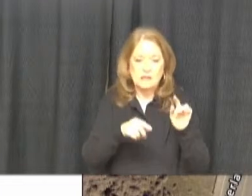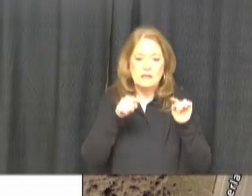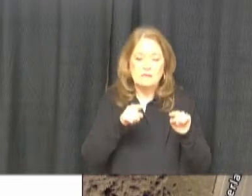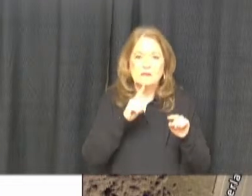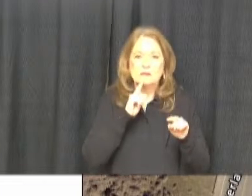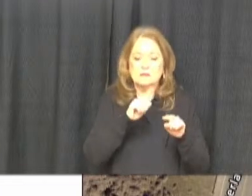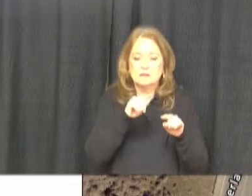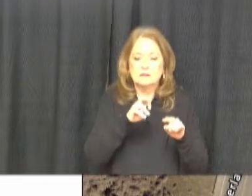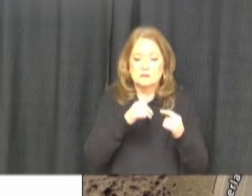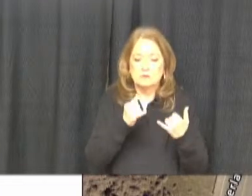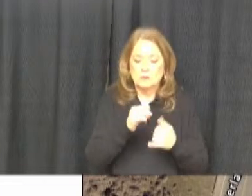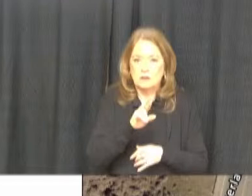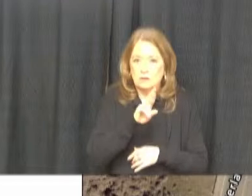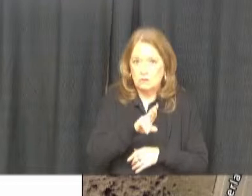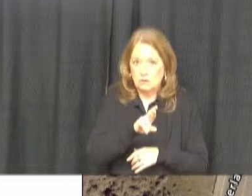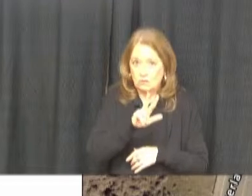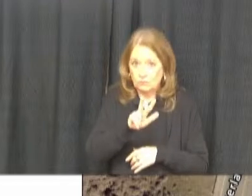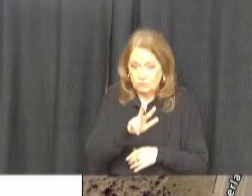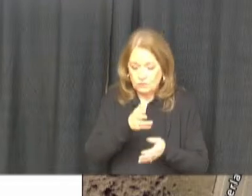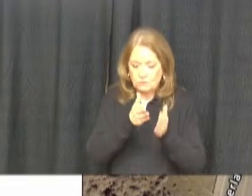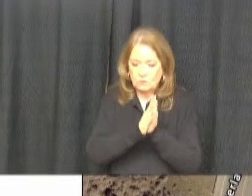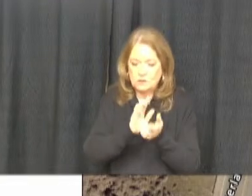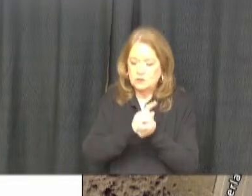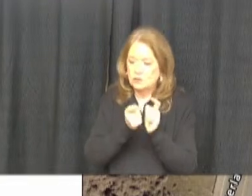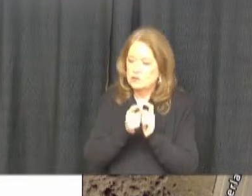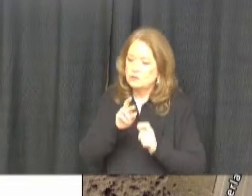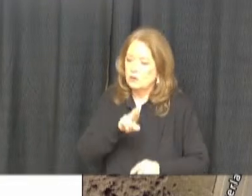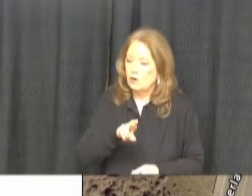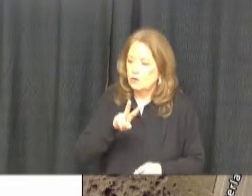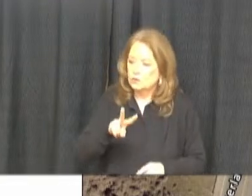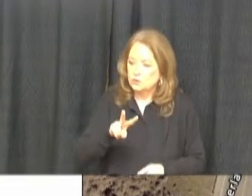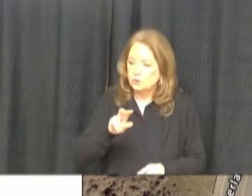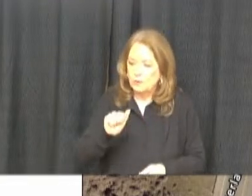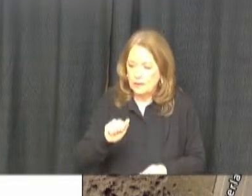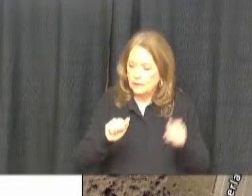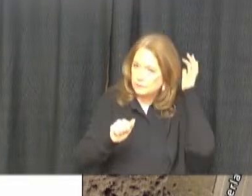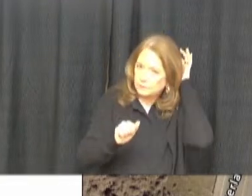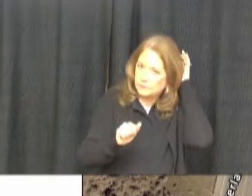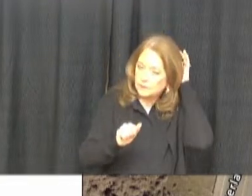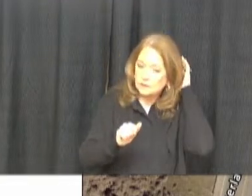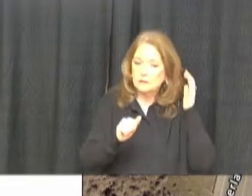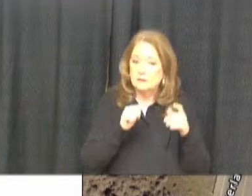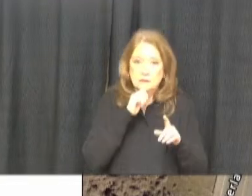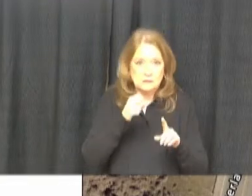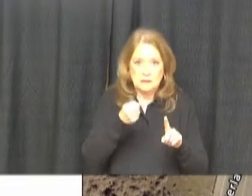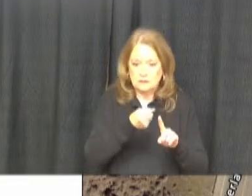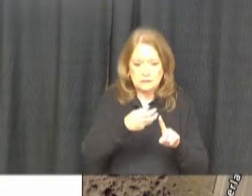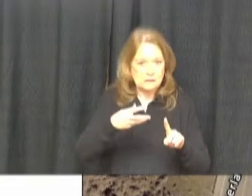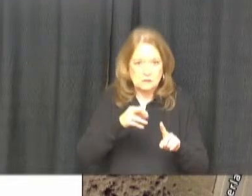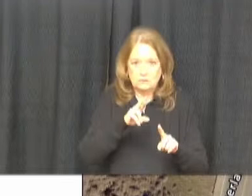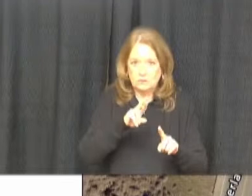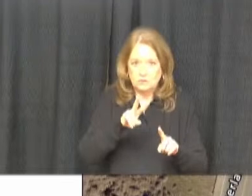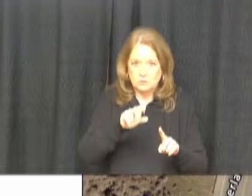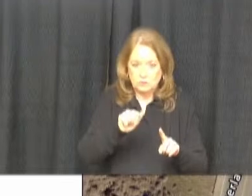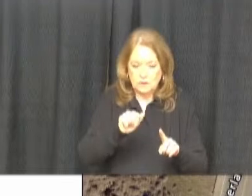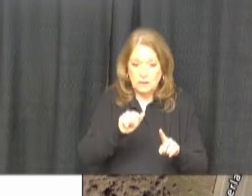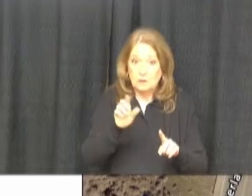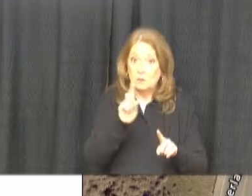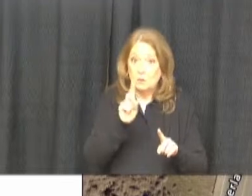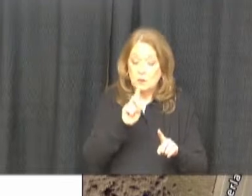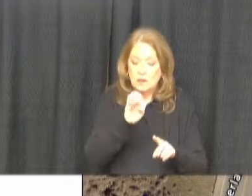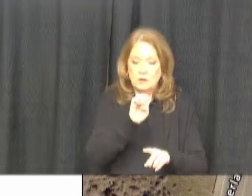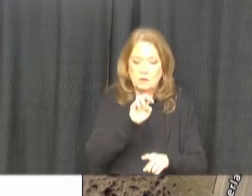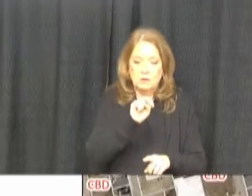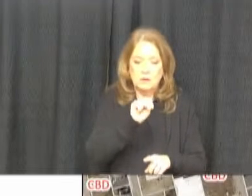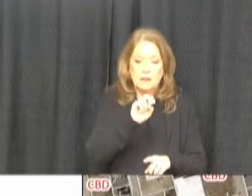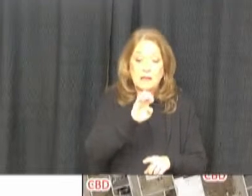zoned R3, requesting to go to R2A. It is not an extension of R2A. The parcel is located on Elder